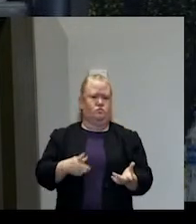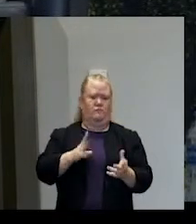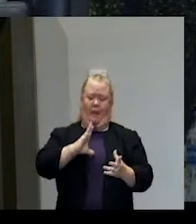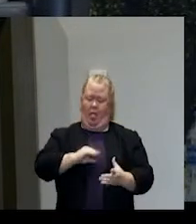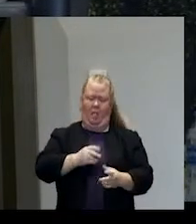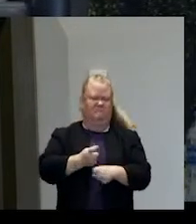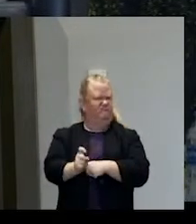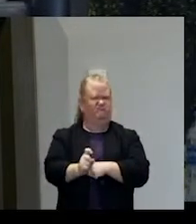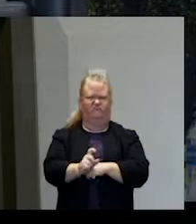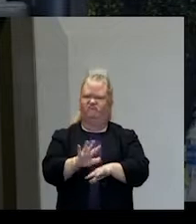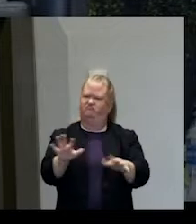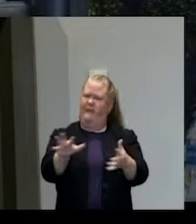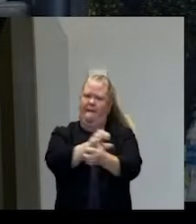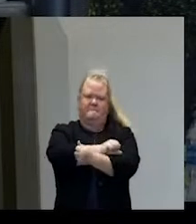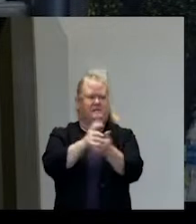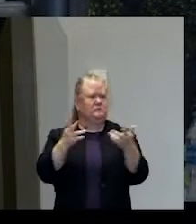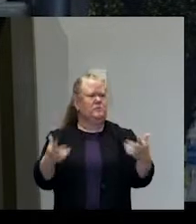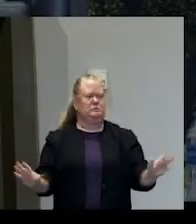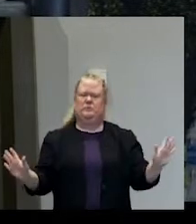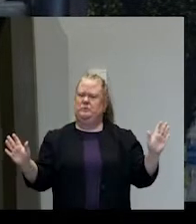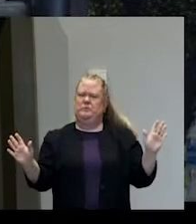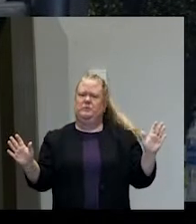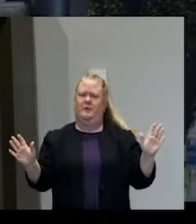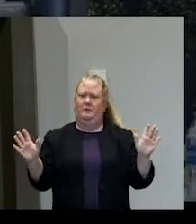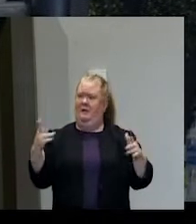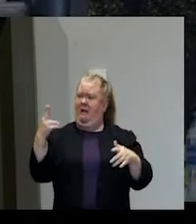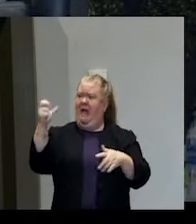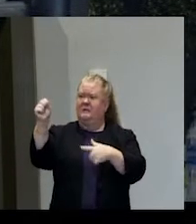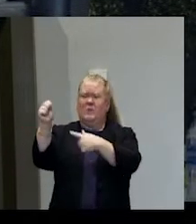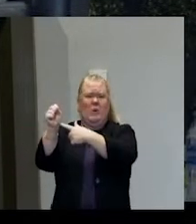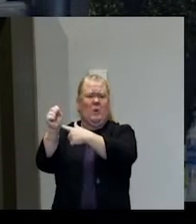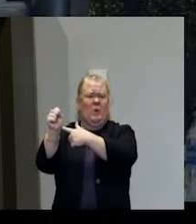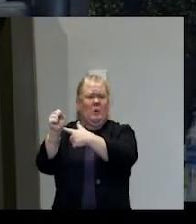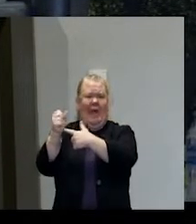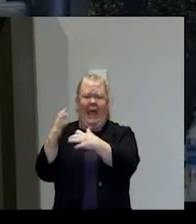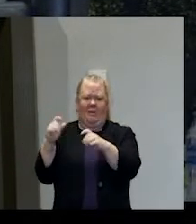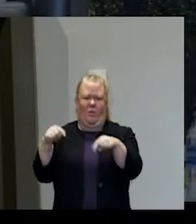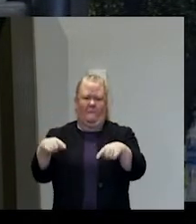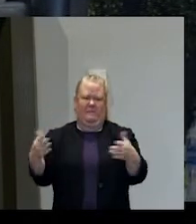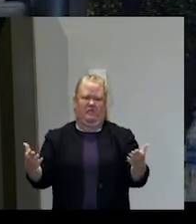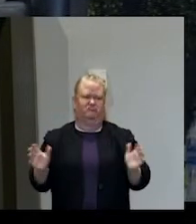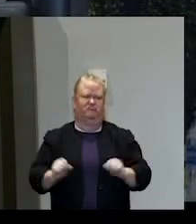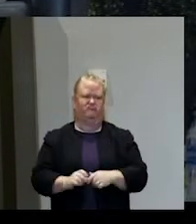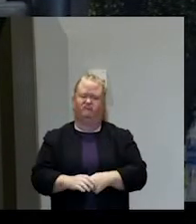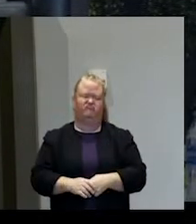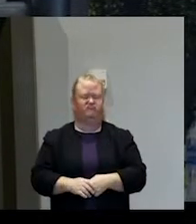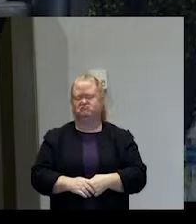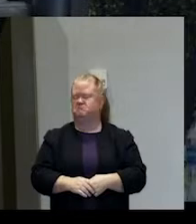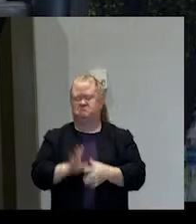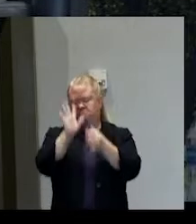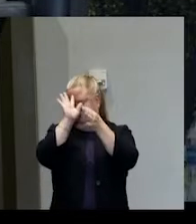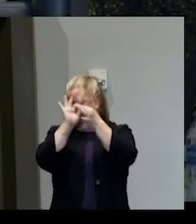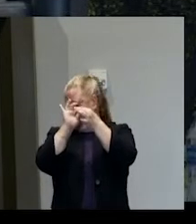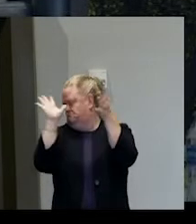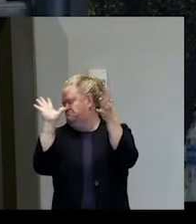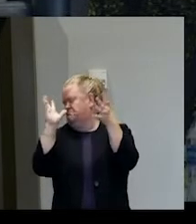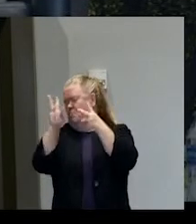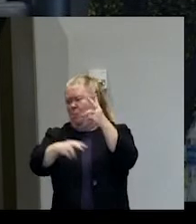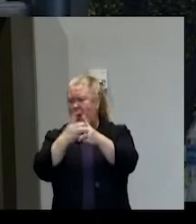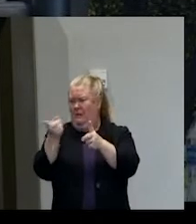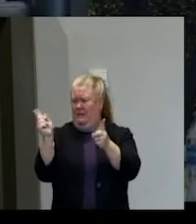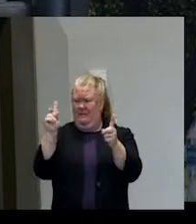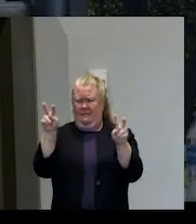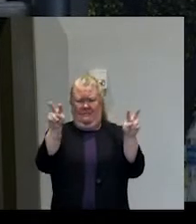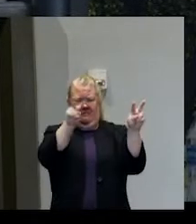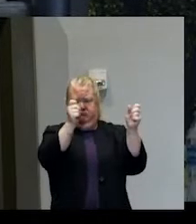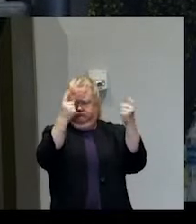self-esteem. By high school, I didn't want to be here. I was like, this world makes no sense. Why am I